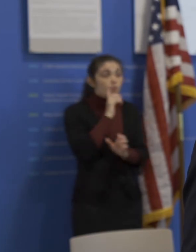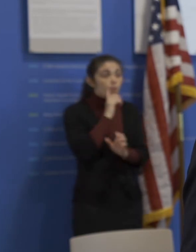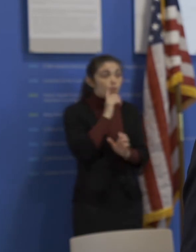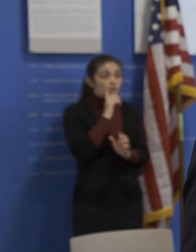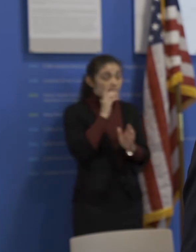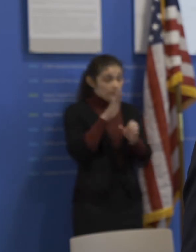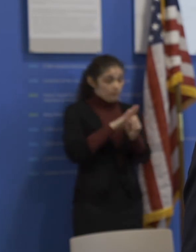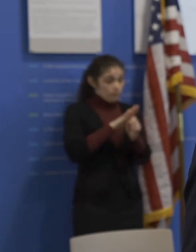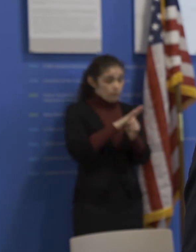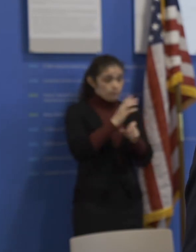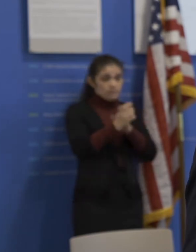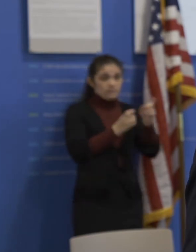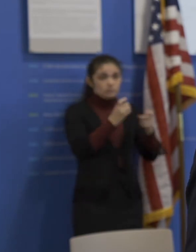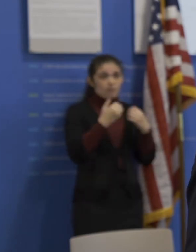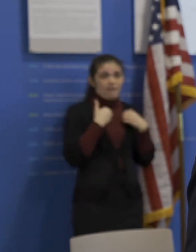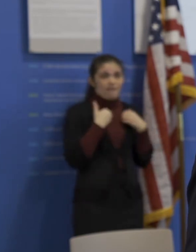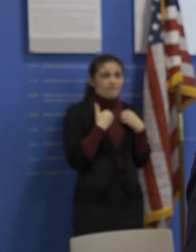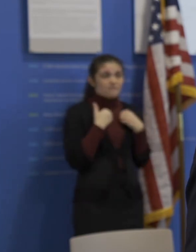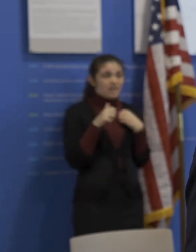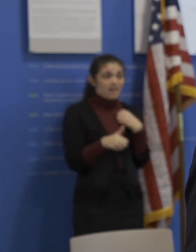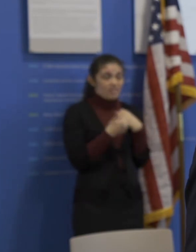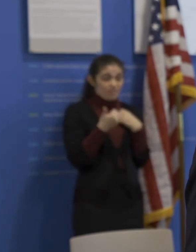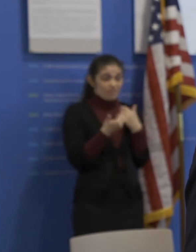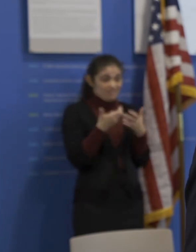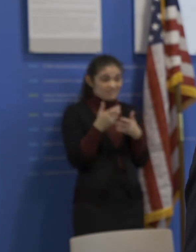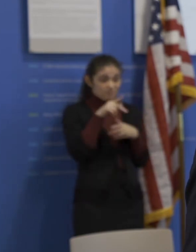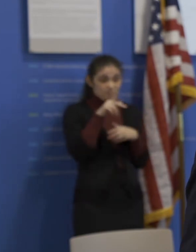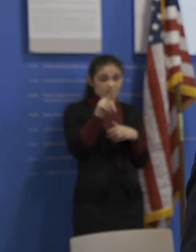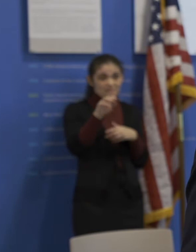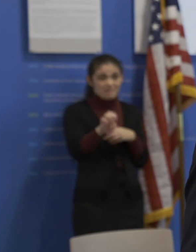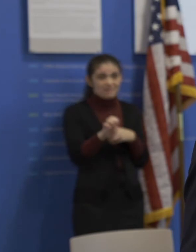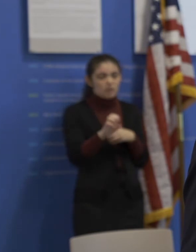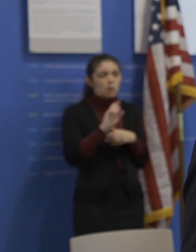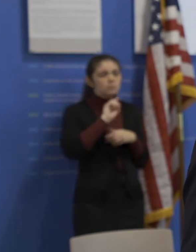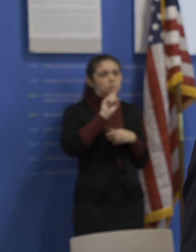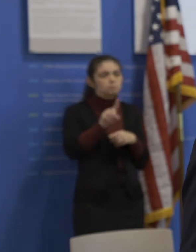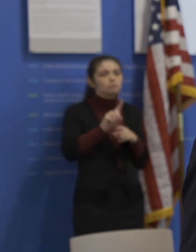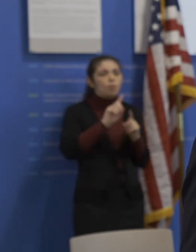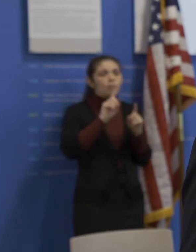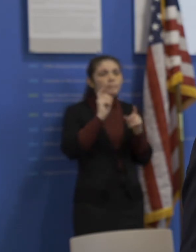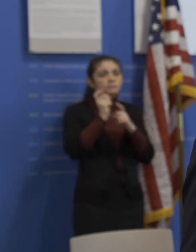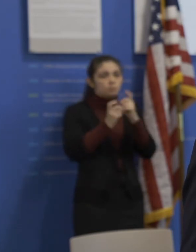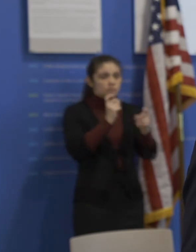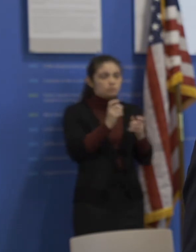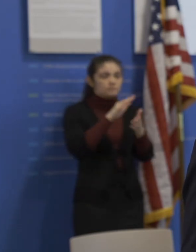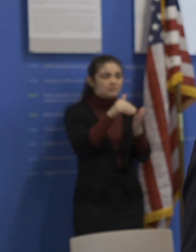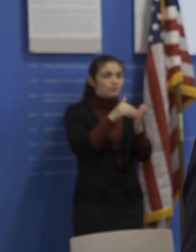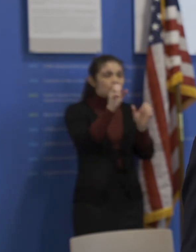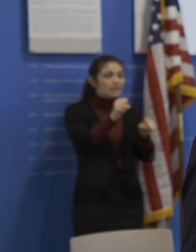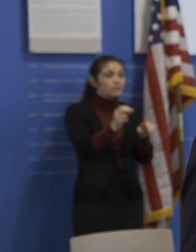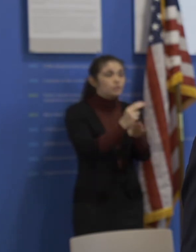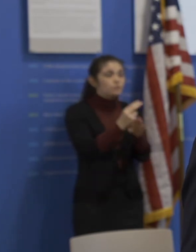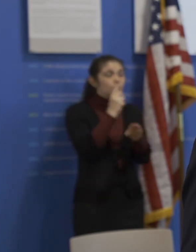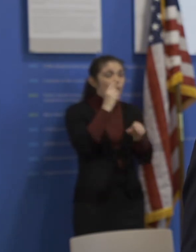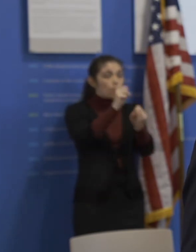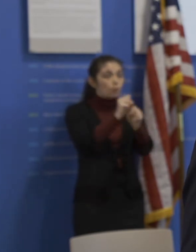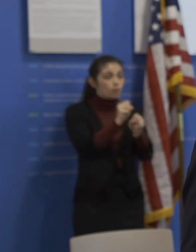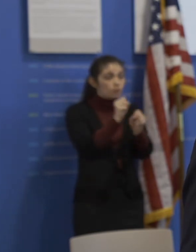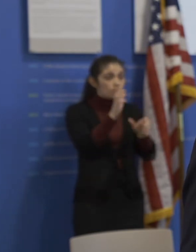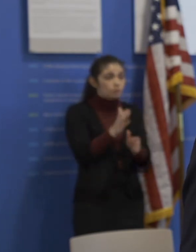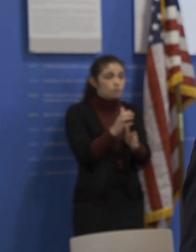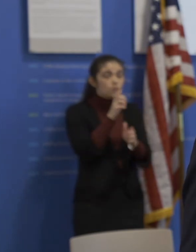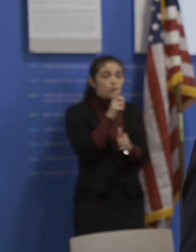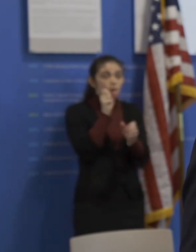donations. If you have extra personal protective equipment, take it to the donation center so that it can be used for workers on the front